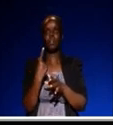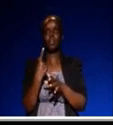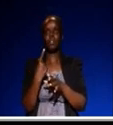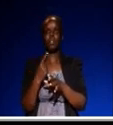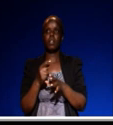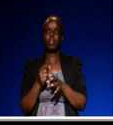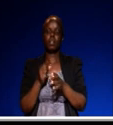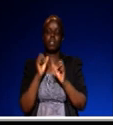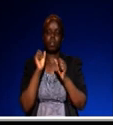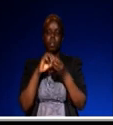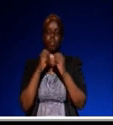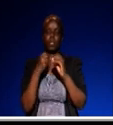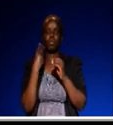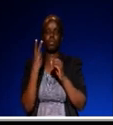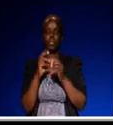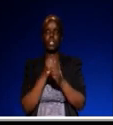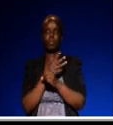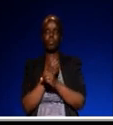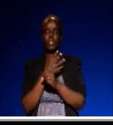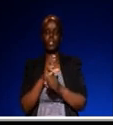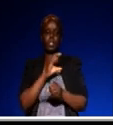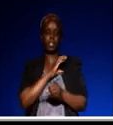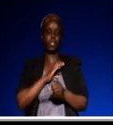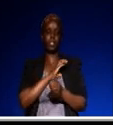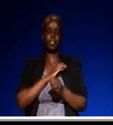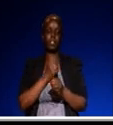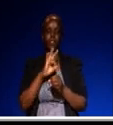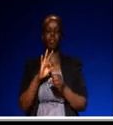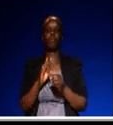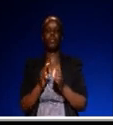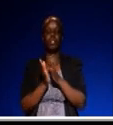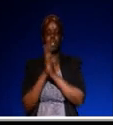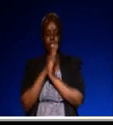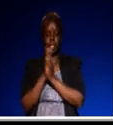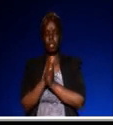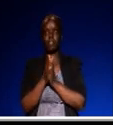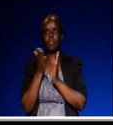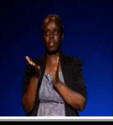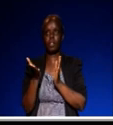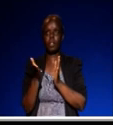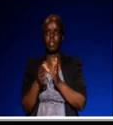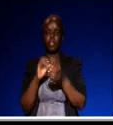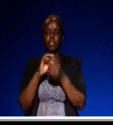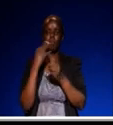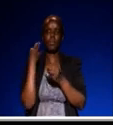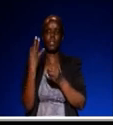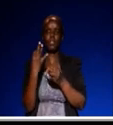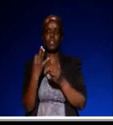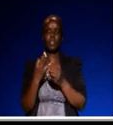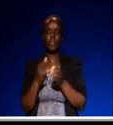Then you should also be able to explain the features of a trickster narrative. Then the third is